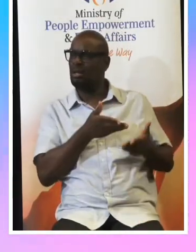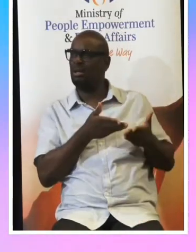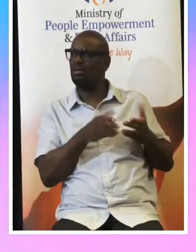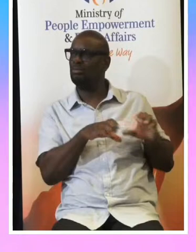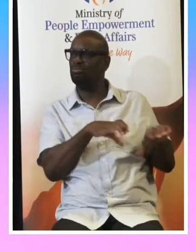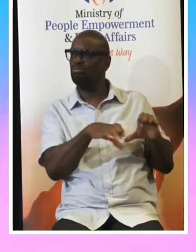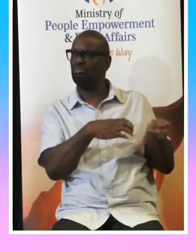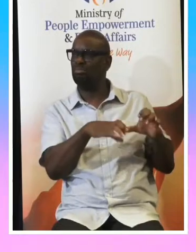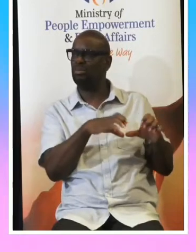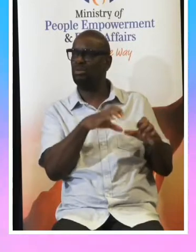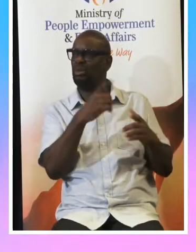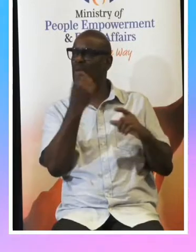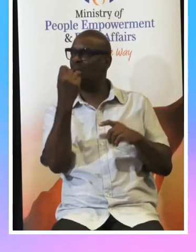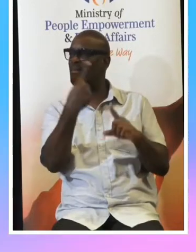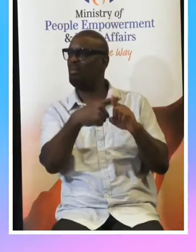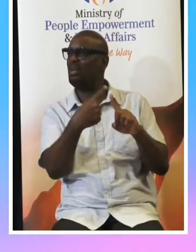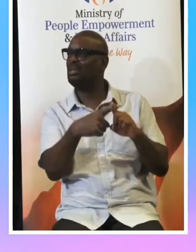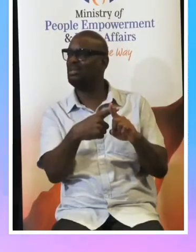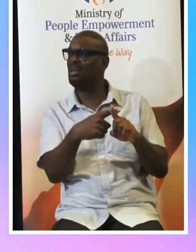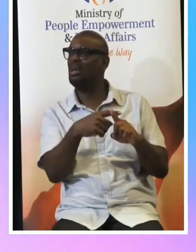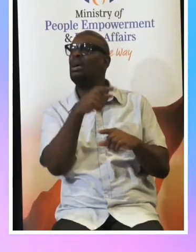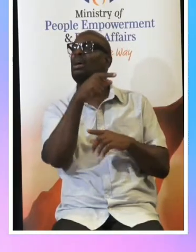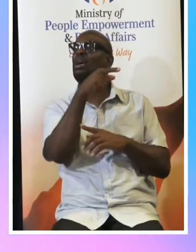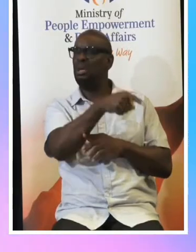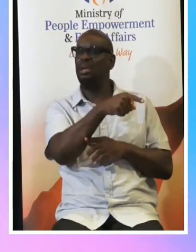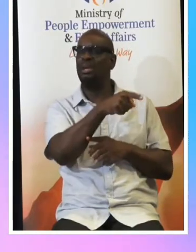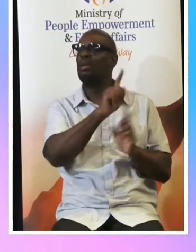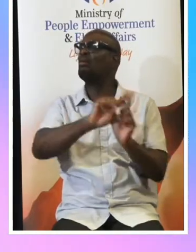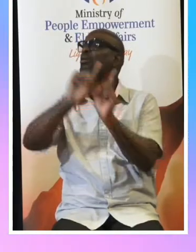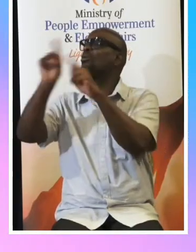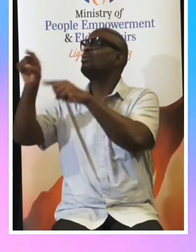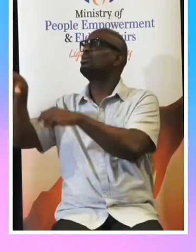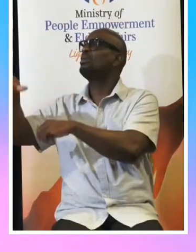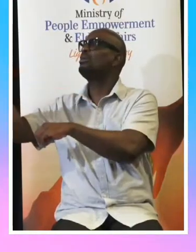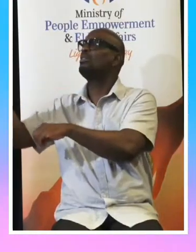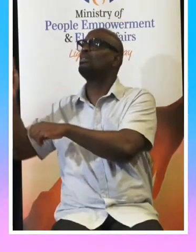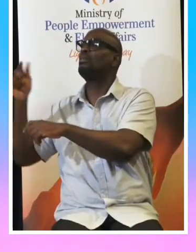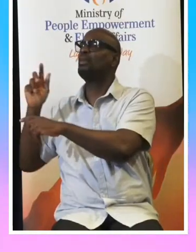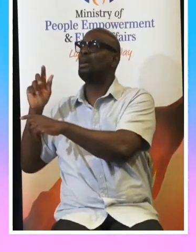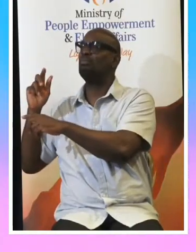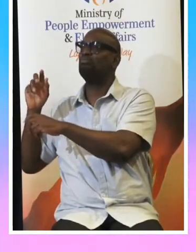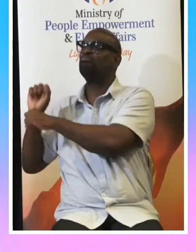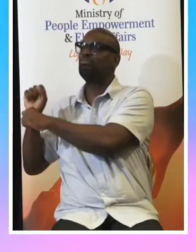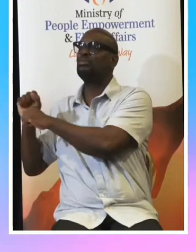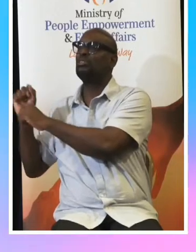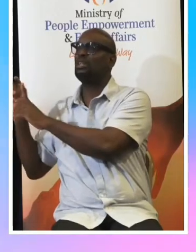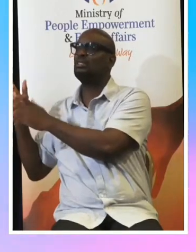vocational centers on the island is a day I will never forget.